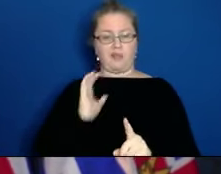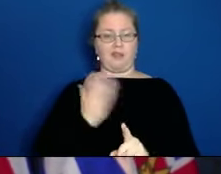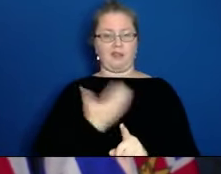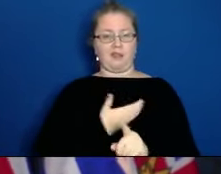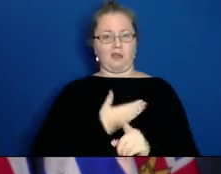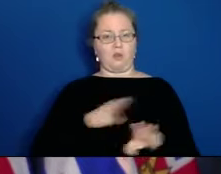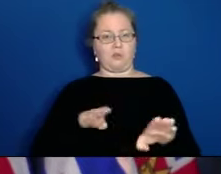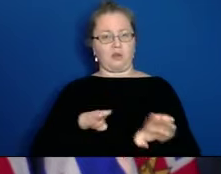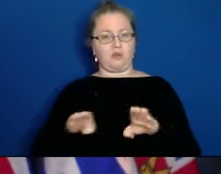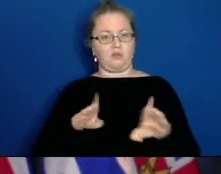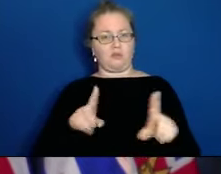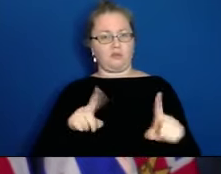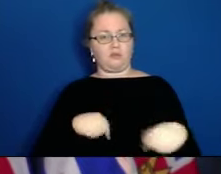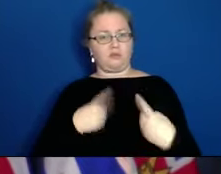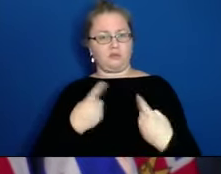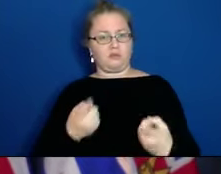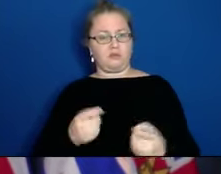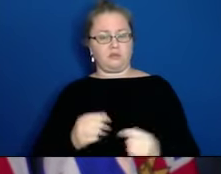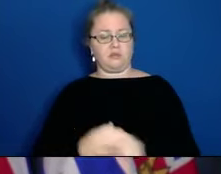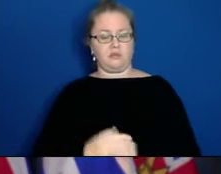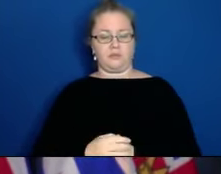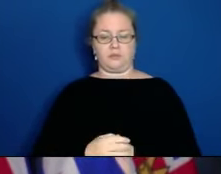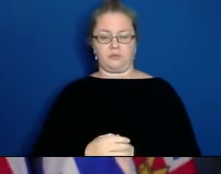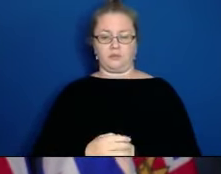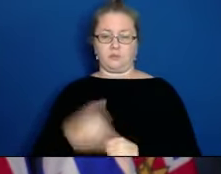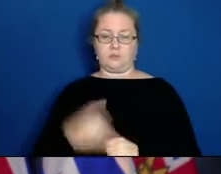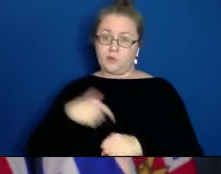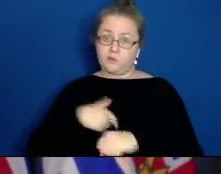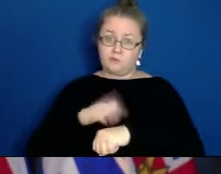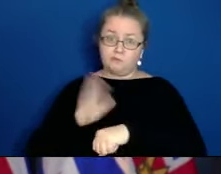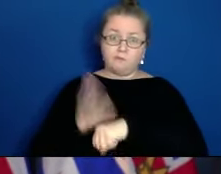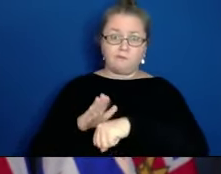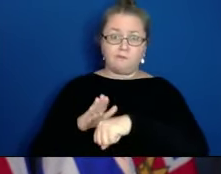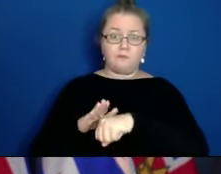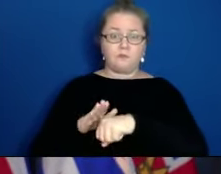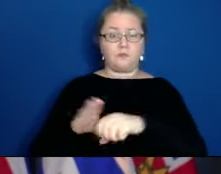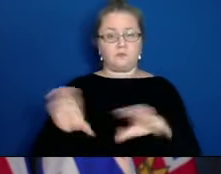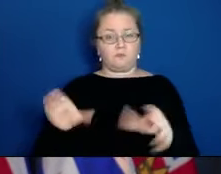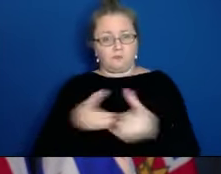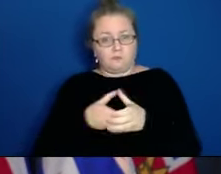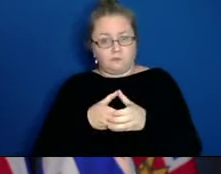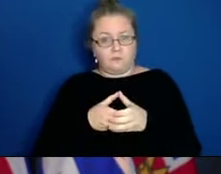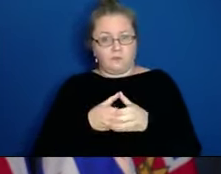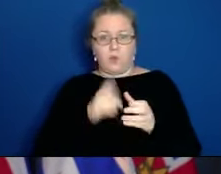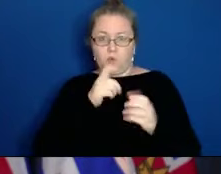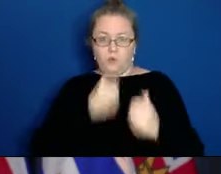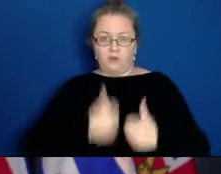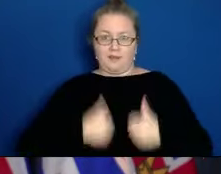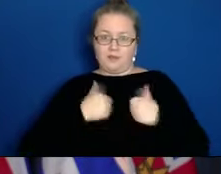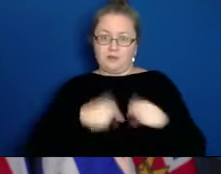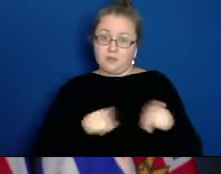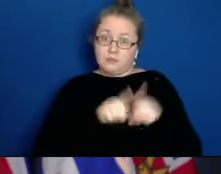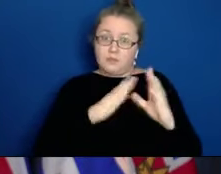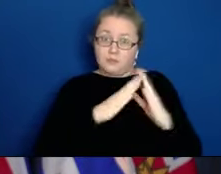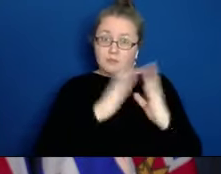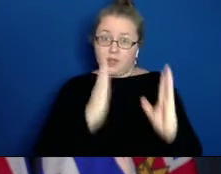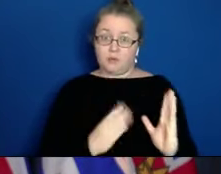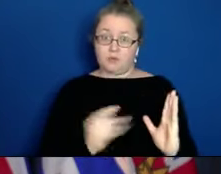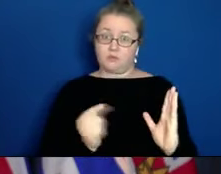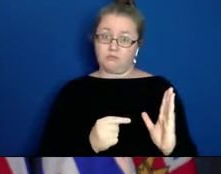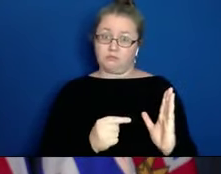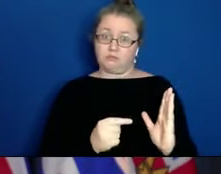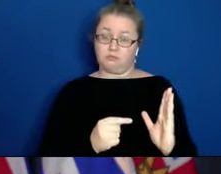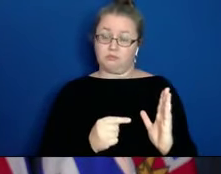gatherings only right now with the people in your immediate households, when Dr. Henry orders